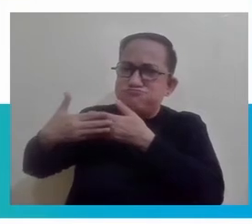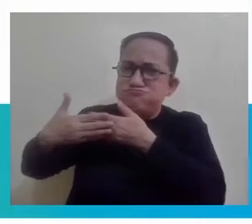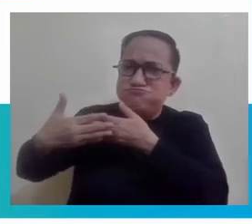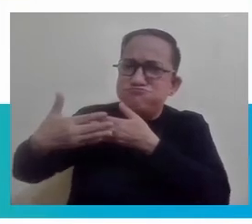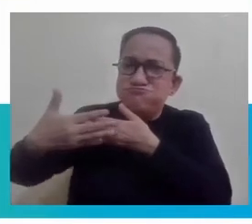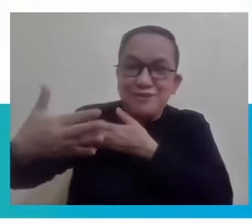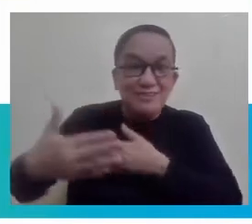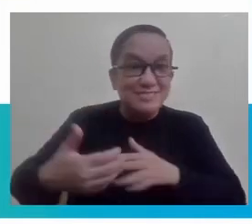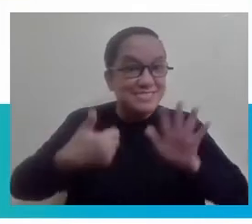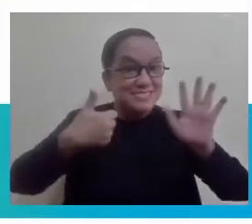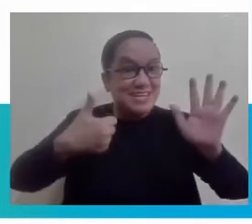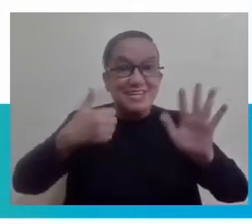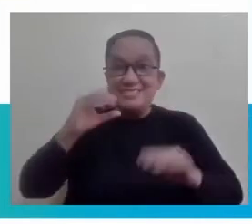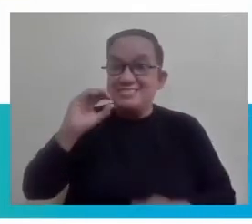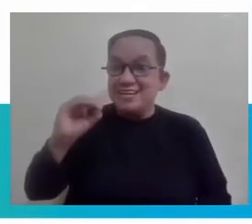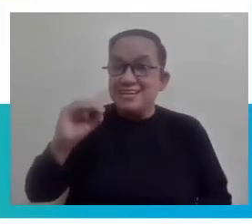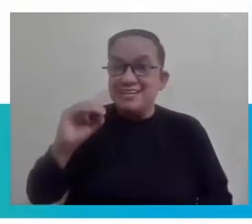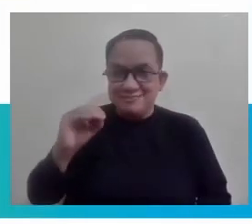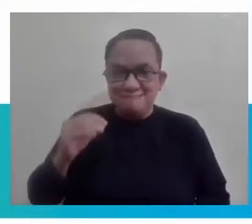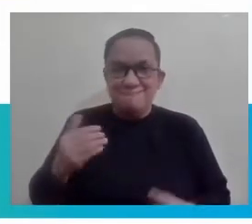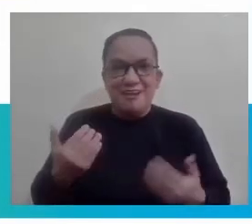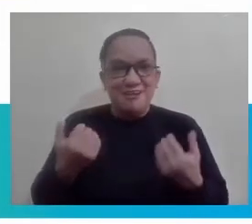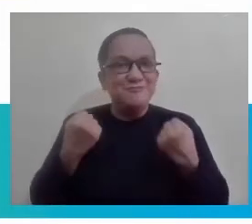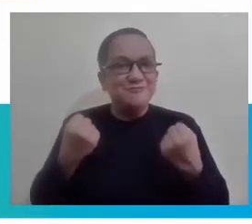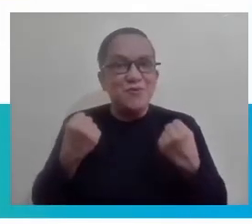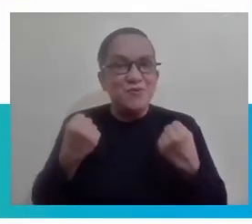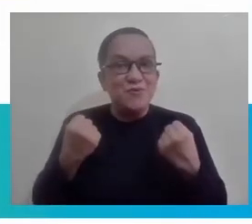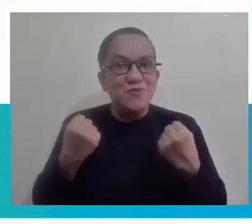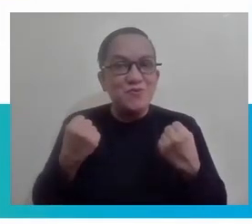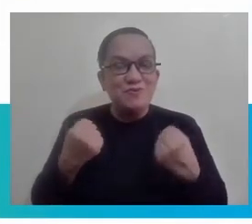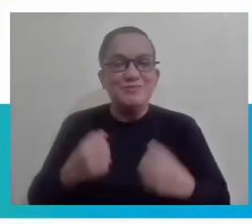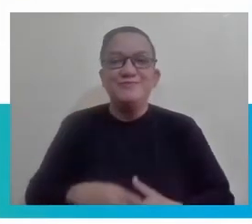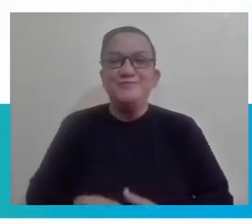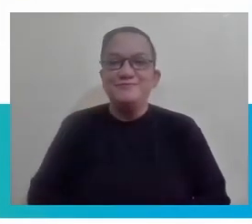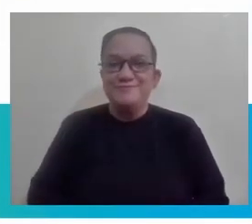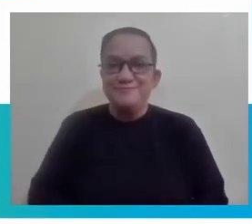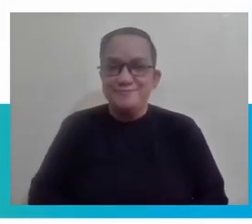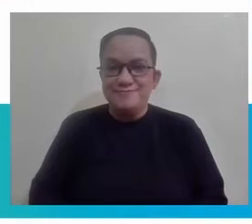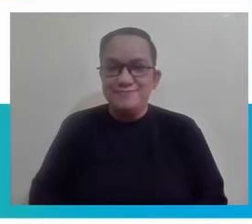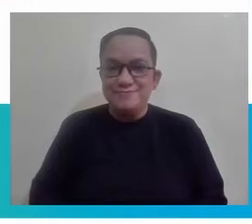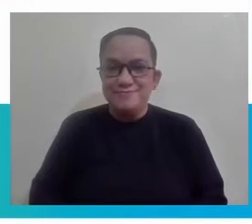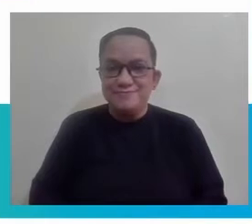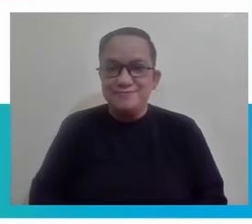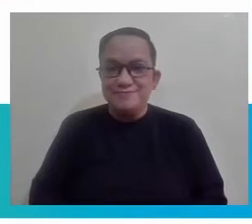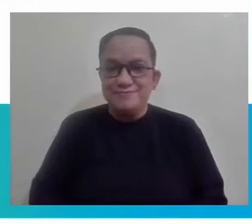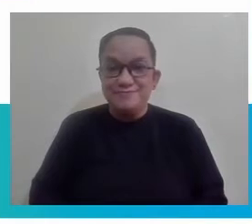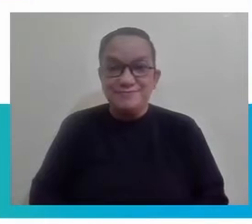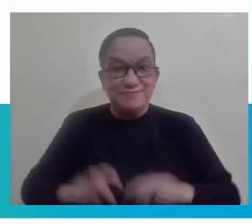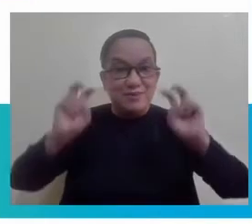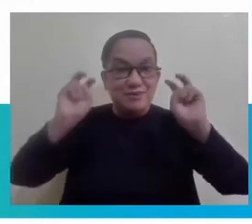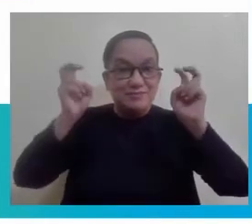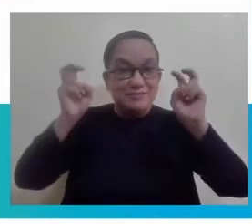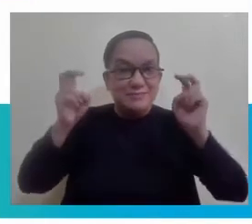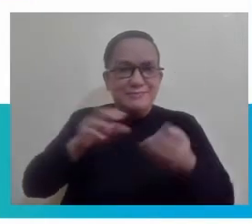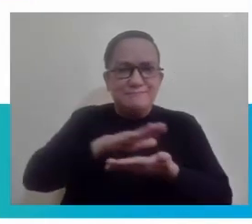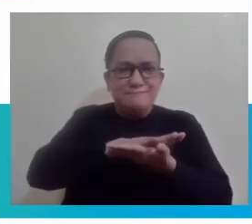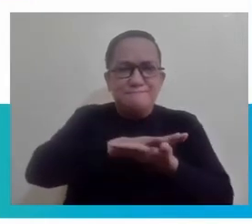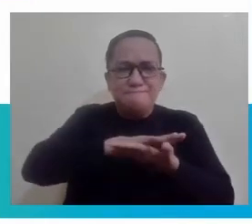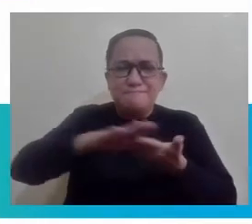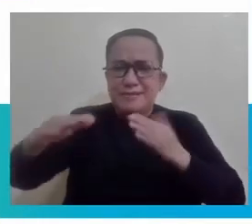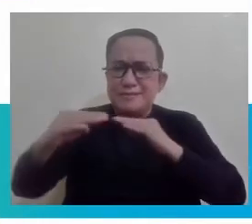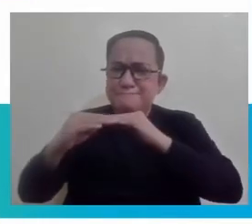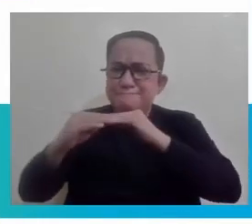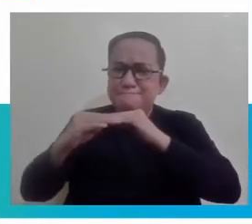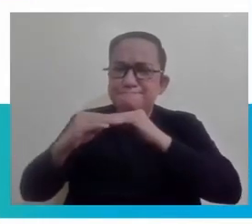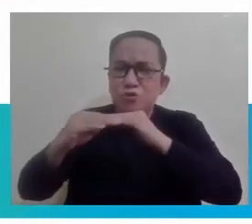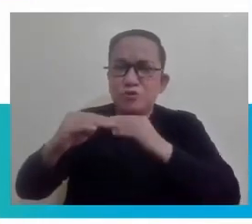The agreement you mentioned is on clean and sustainable ocean partnership between the Asian Development Bank and the European